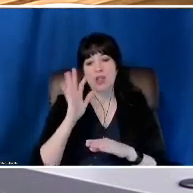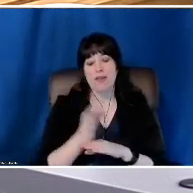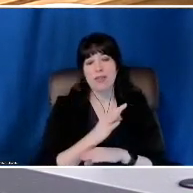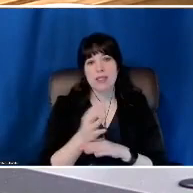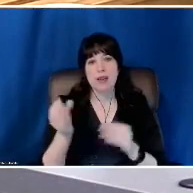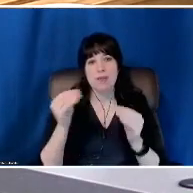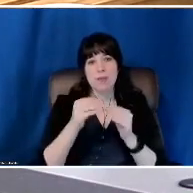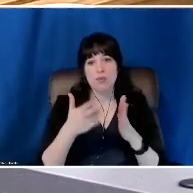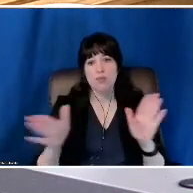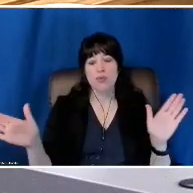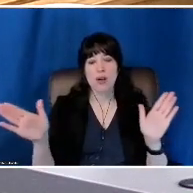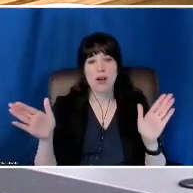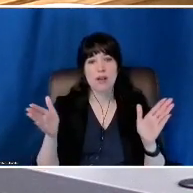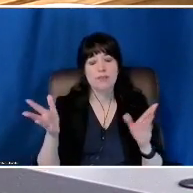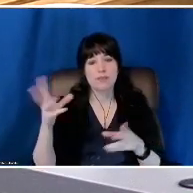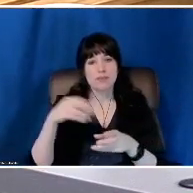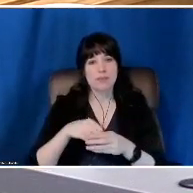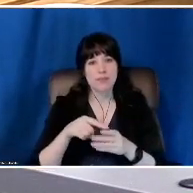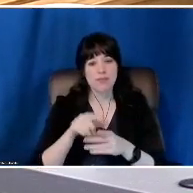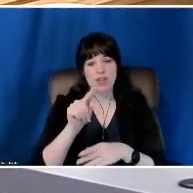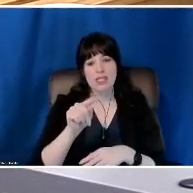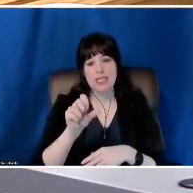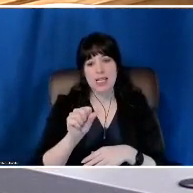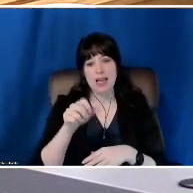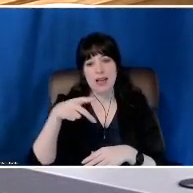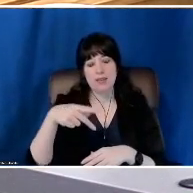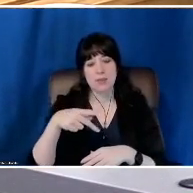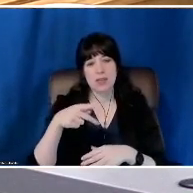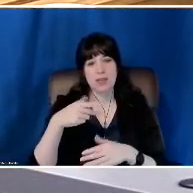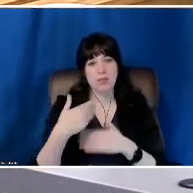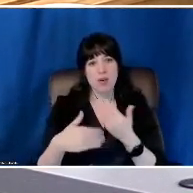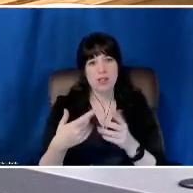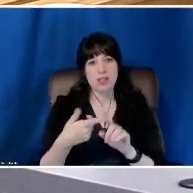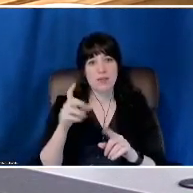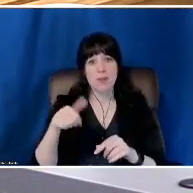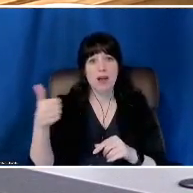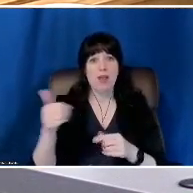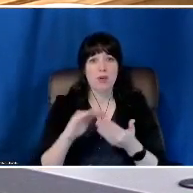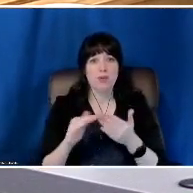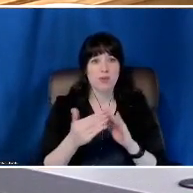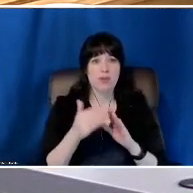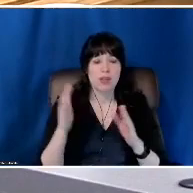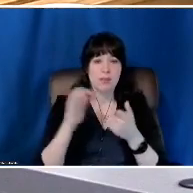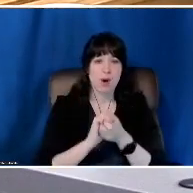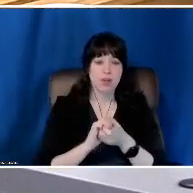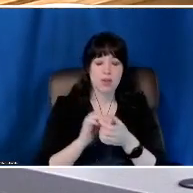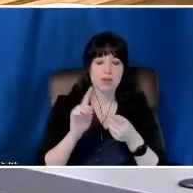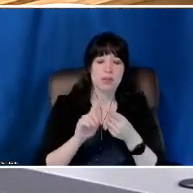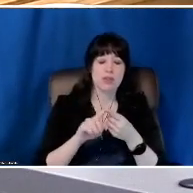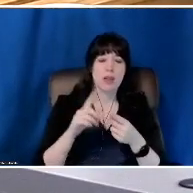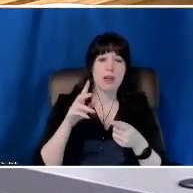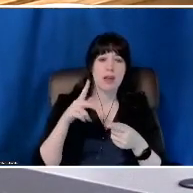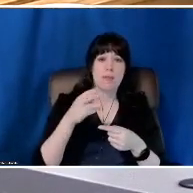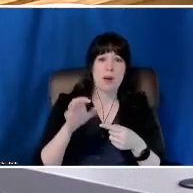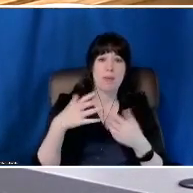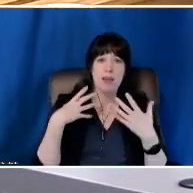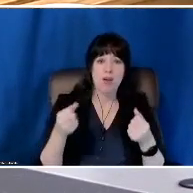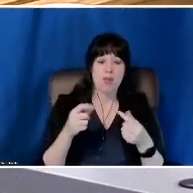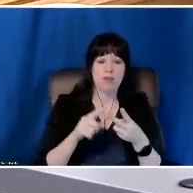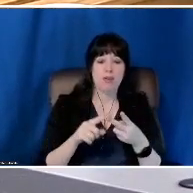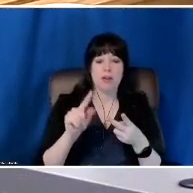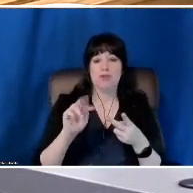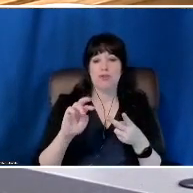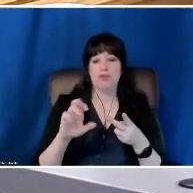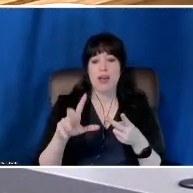involvement through the TSP process from other community partners, including public health, transit, the Council of Governments, SCATS,